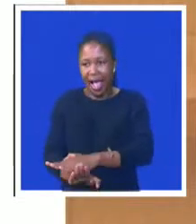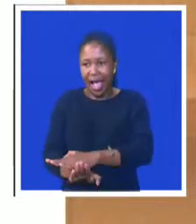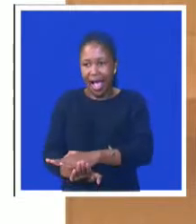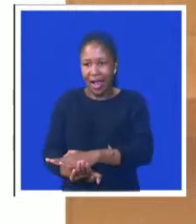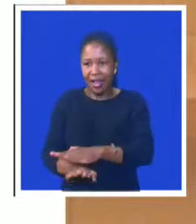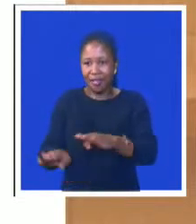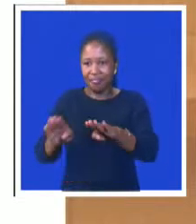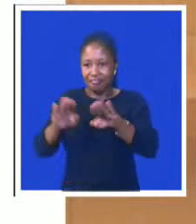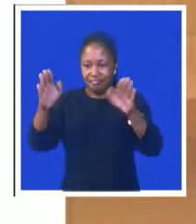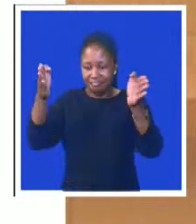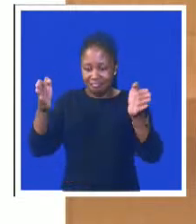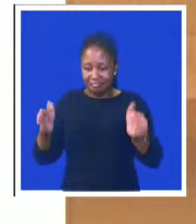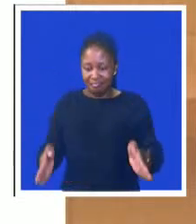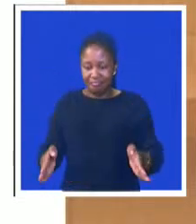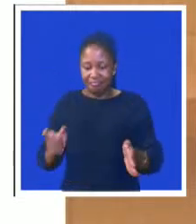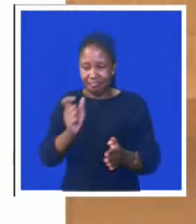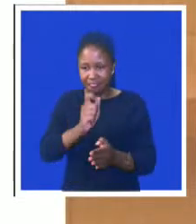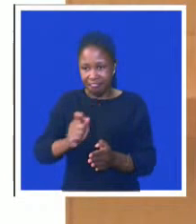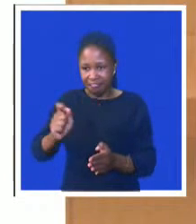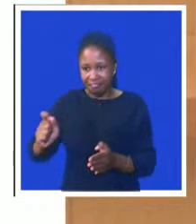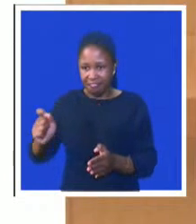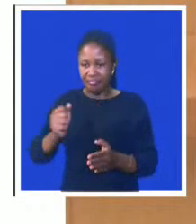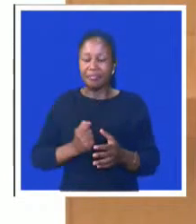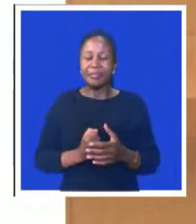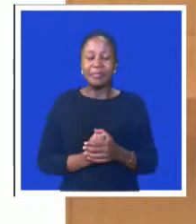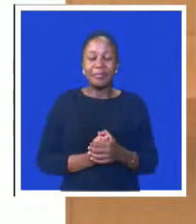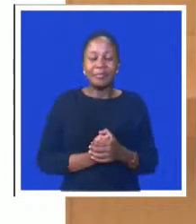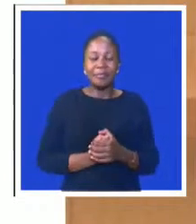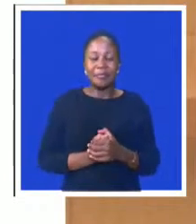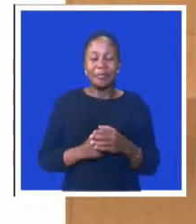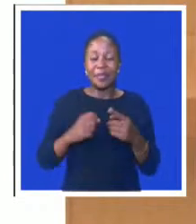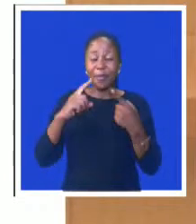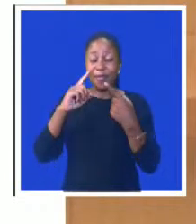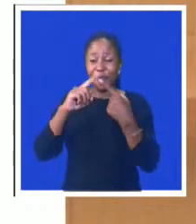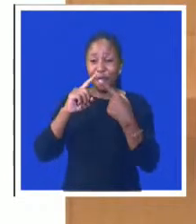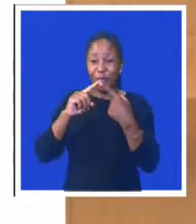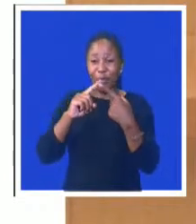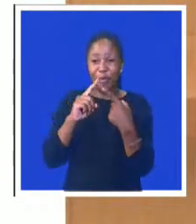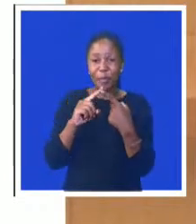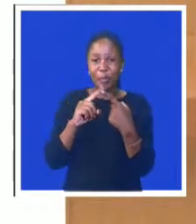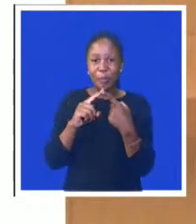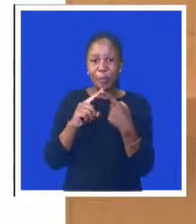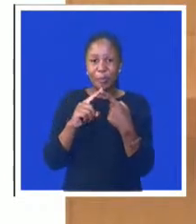Sentence number 4, I am